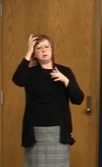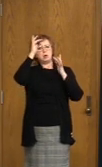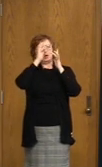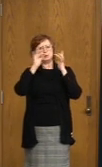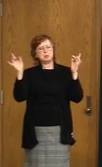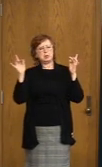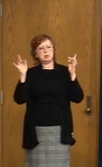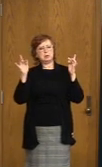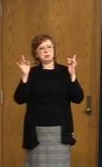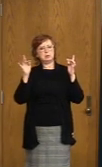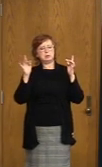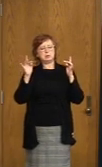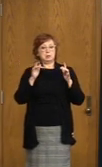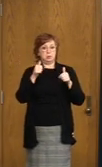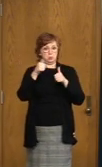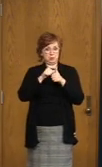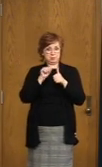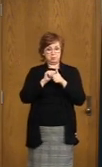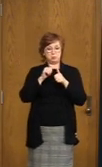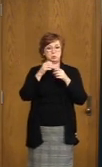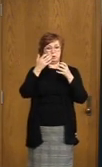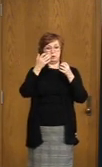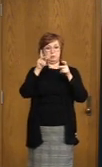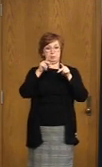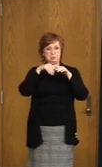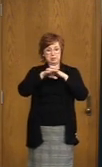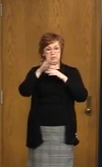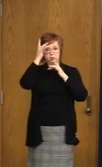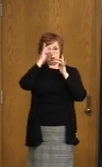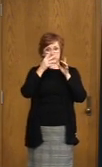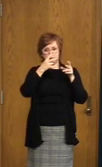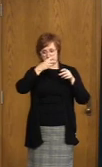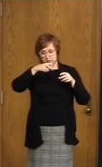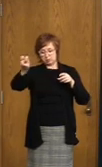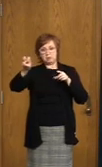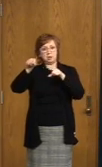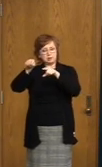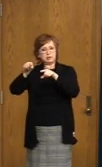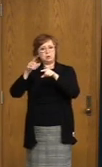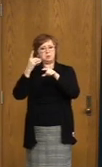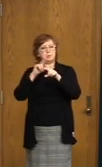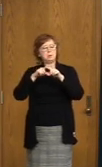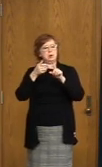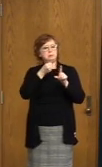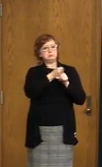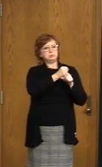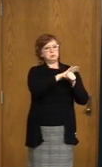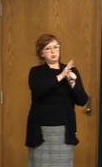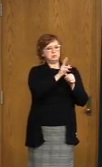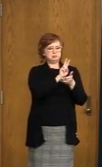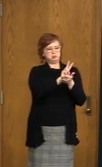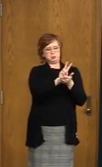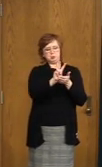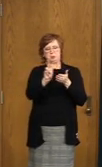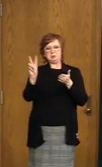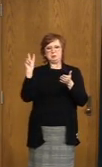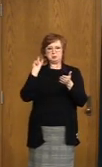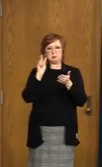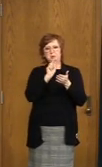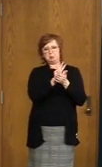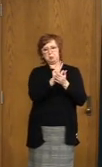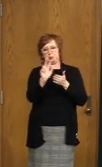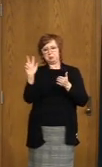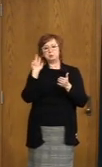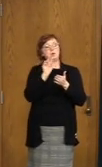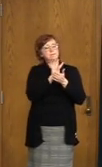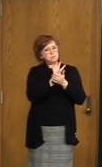illnesses that present 2 to 4 weeks earlier. So we really look forward to seeing a decrease in our hospitalization deaths in the coming weeks. And